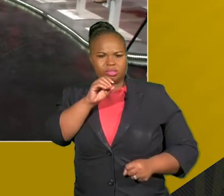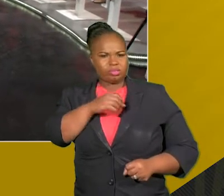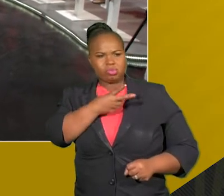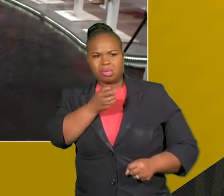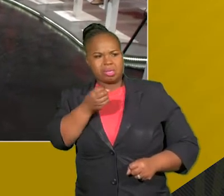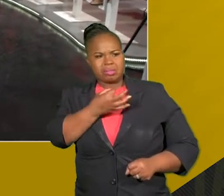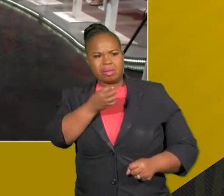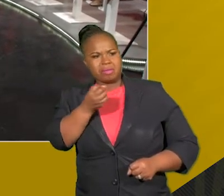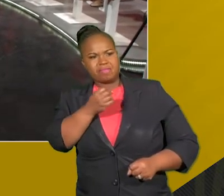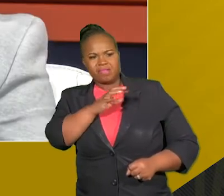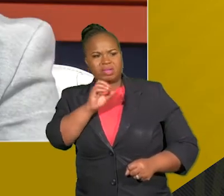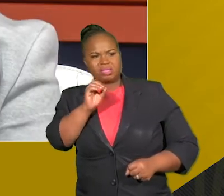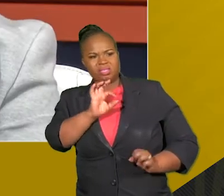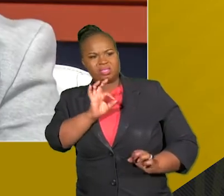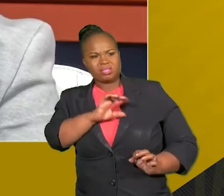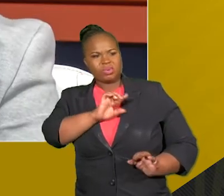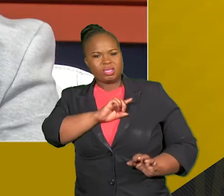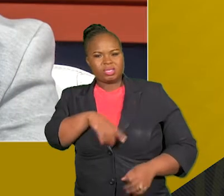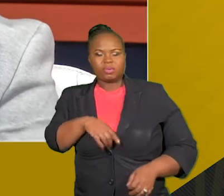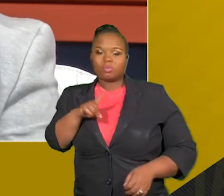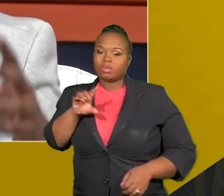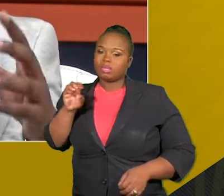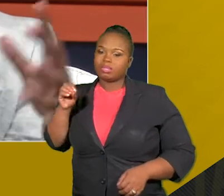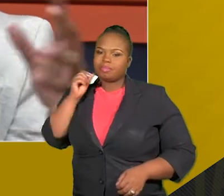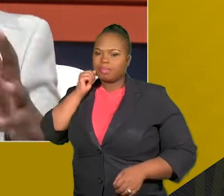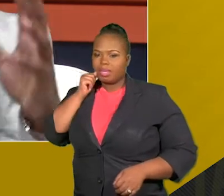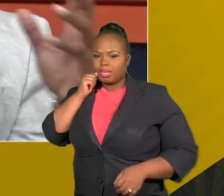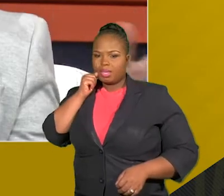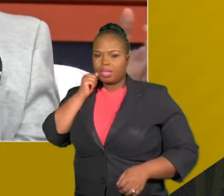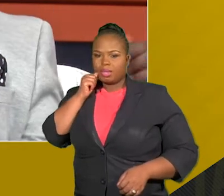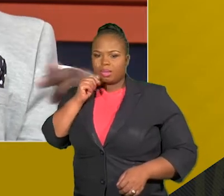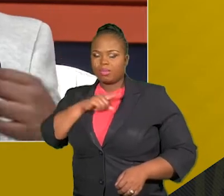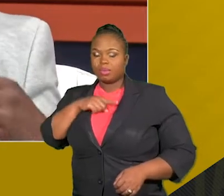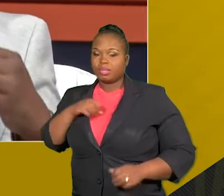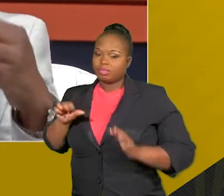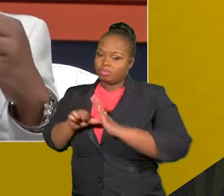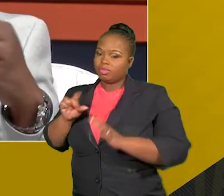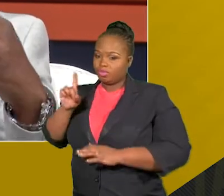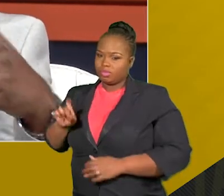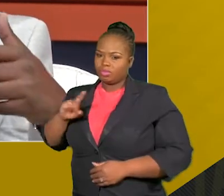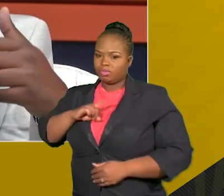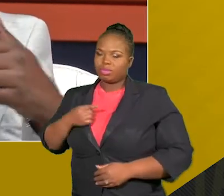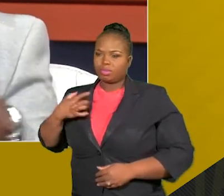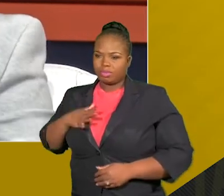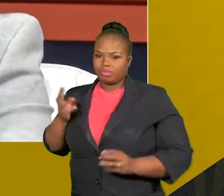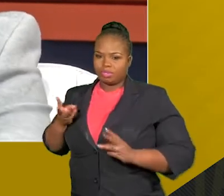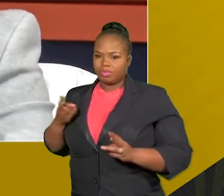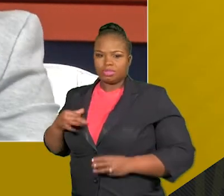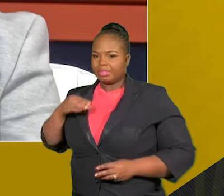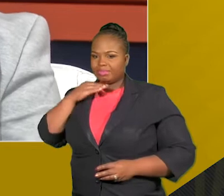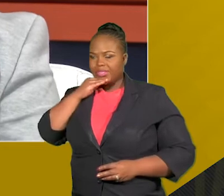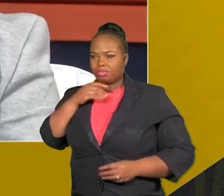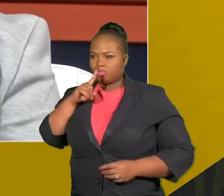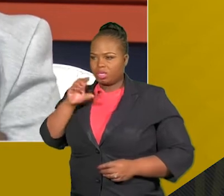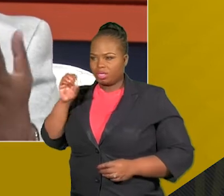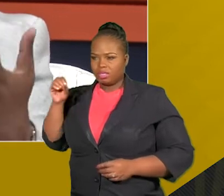or 500? No, the essence of the 100 men's march, and it's an important question because I want people to understand that we're not saying you limit it